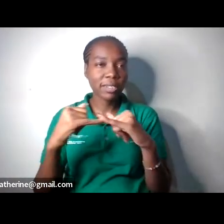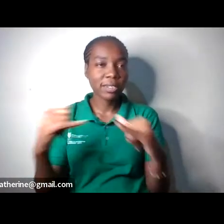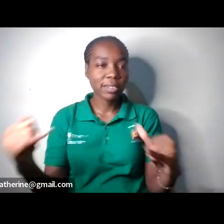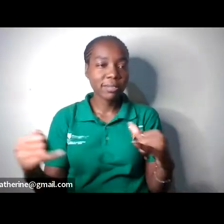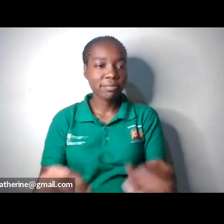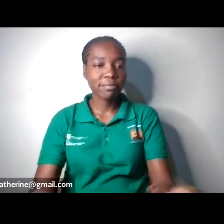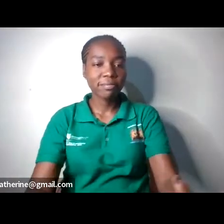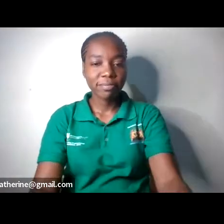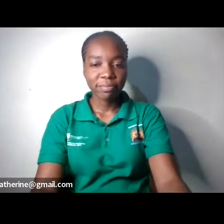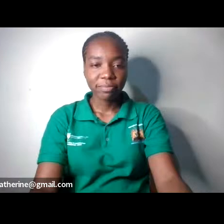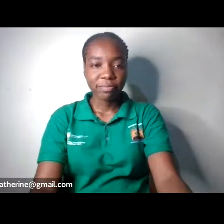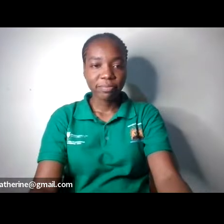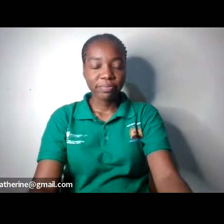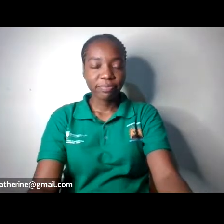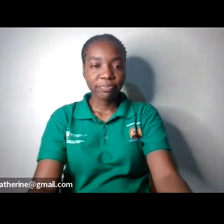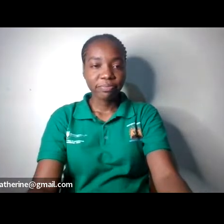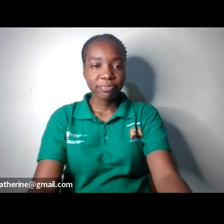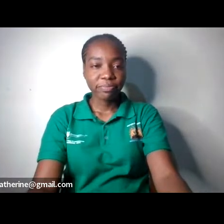Just hang on a second.